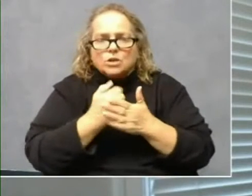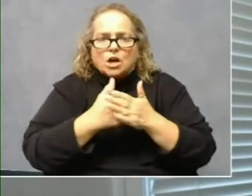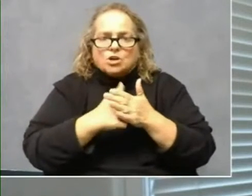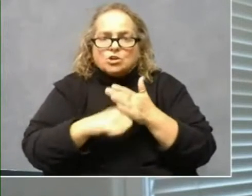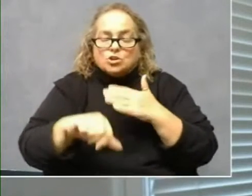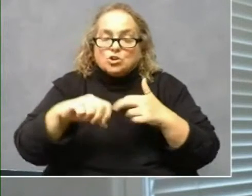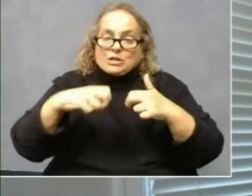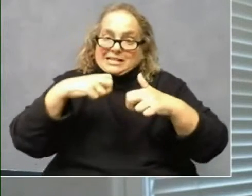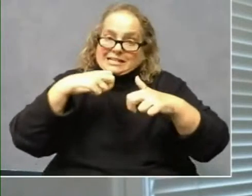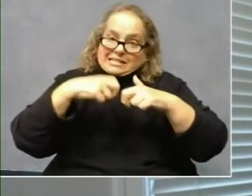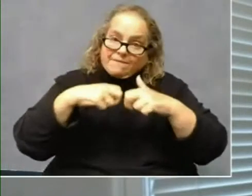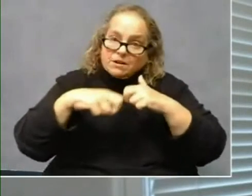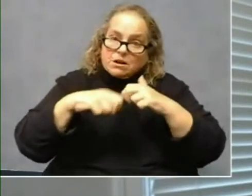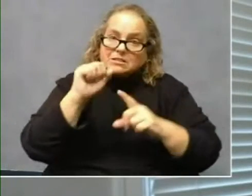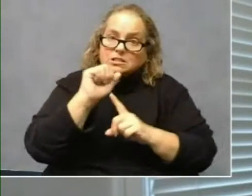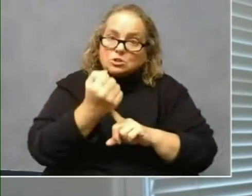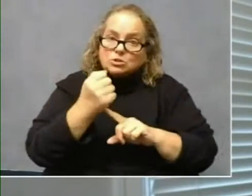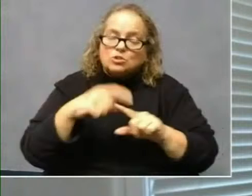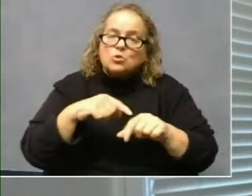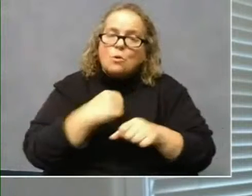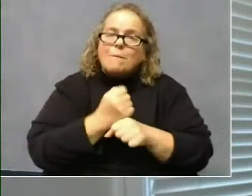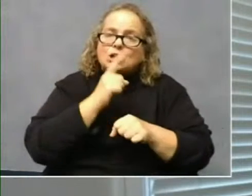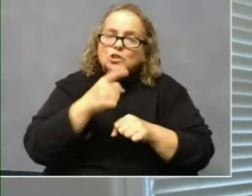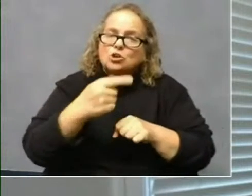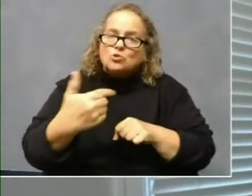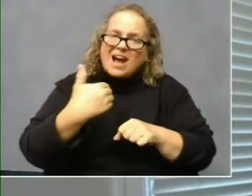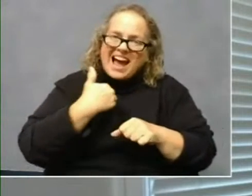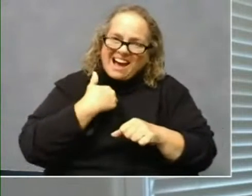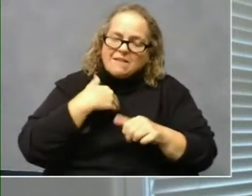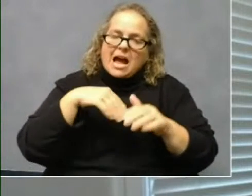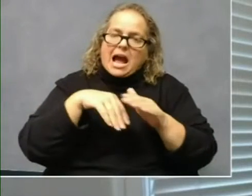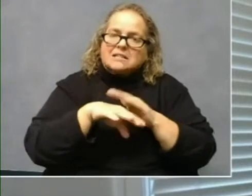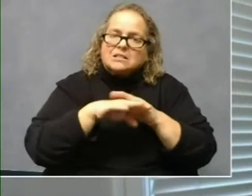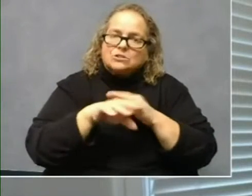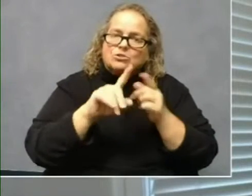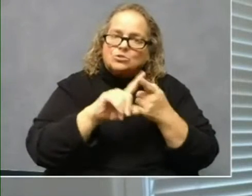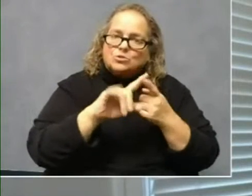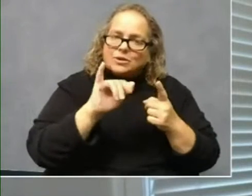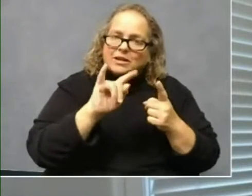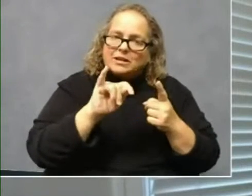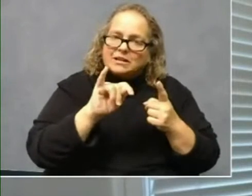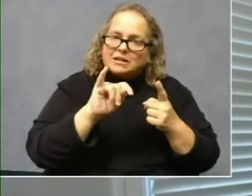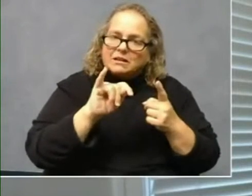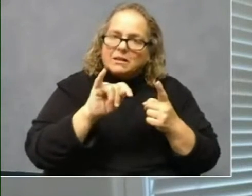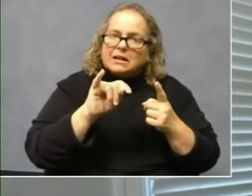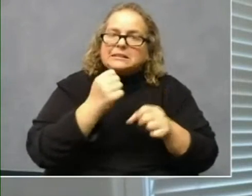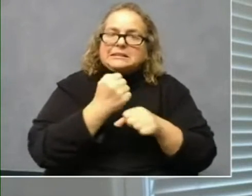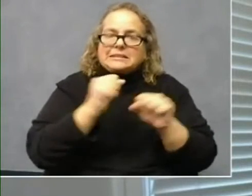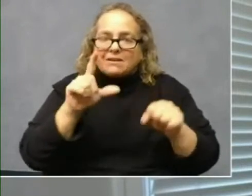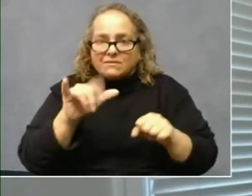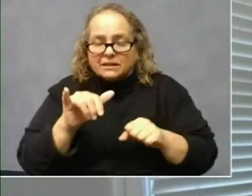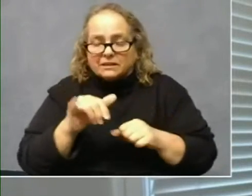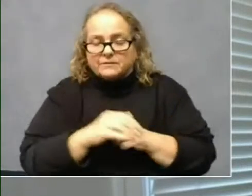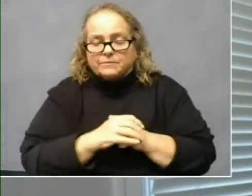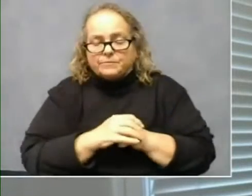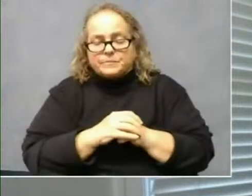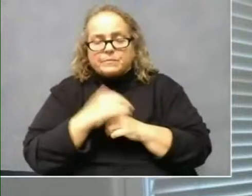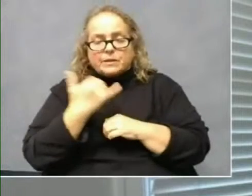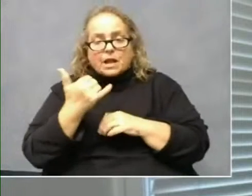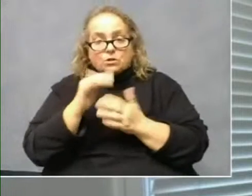have access to this as quickly and as safely as we can do it. I want to talk about the schools a little bit here real quickly. The governor